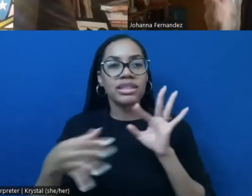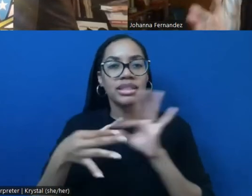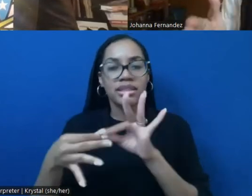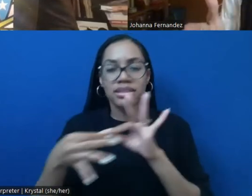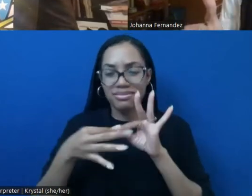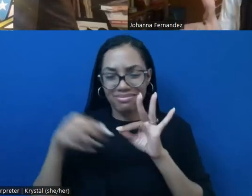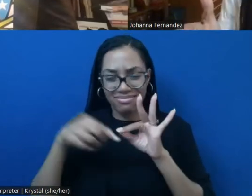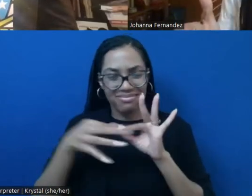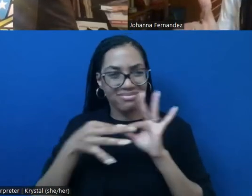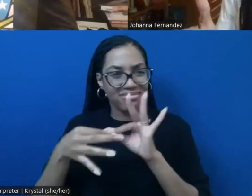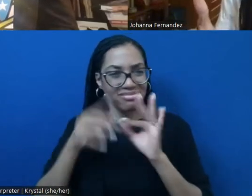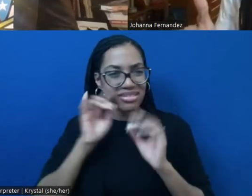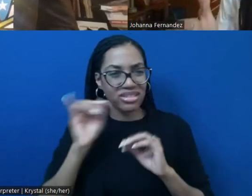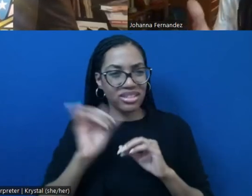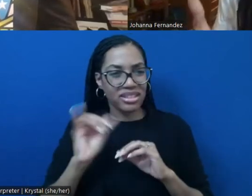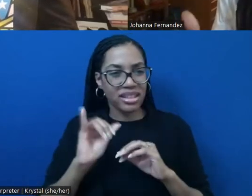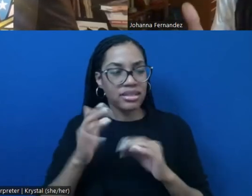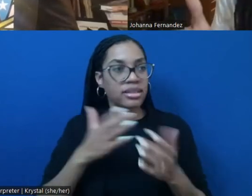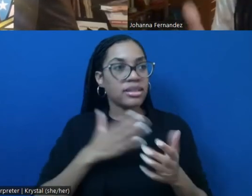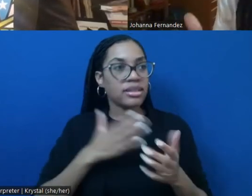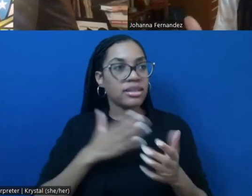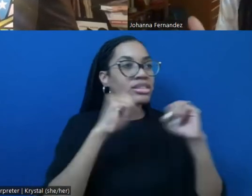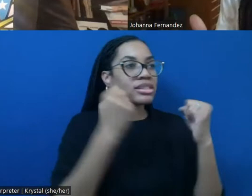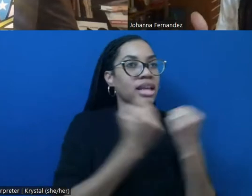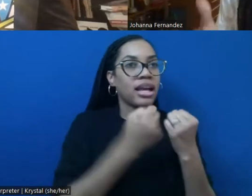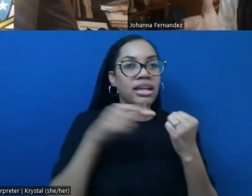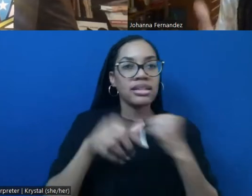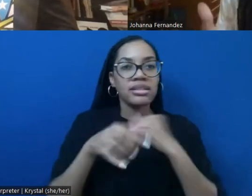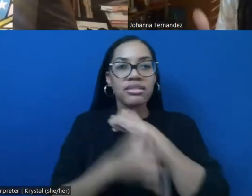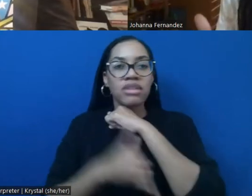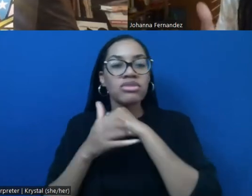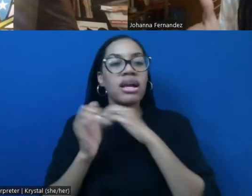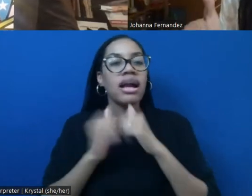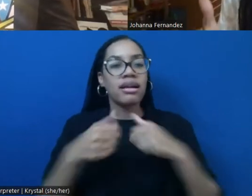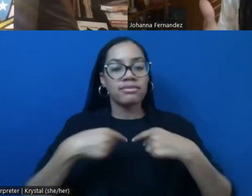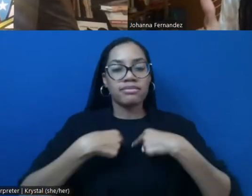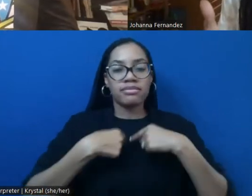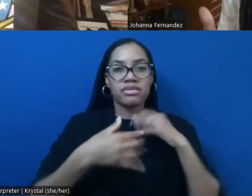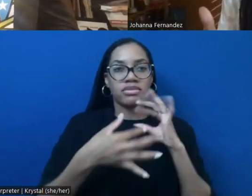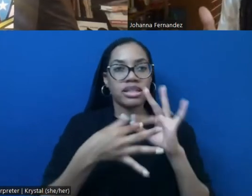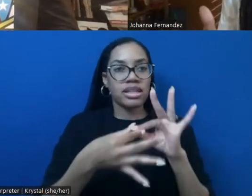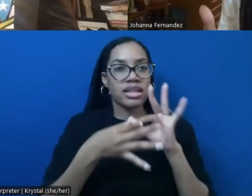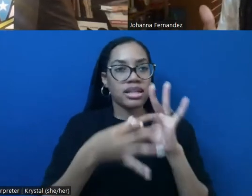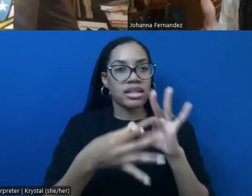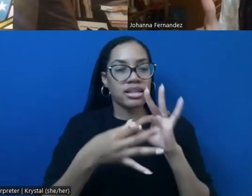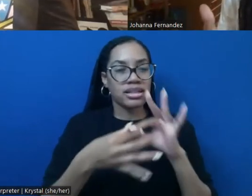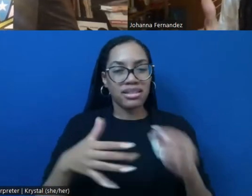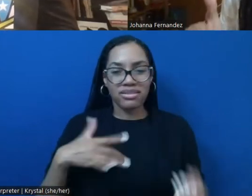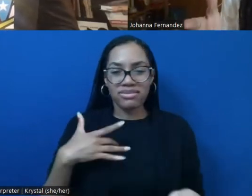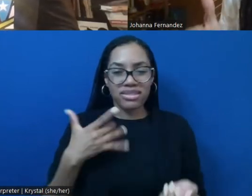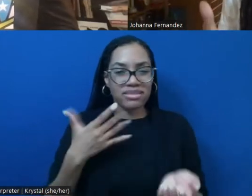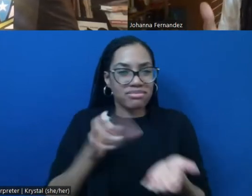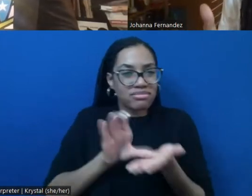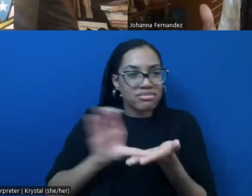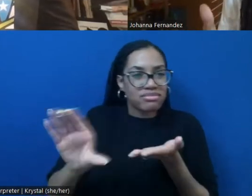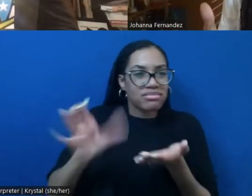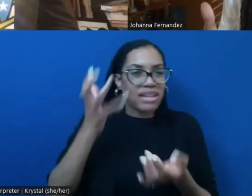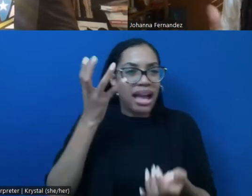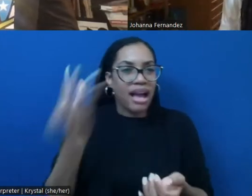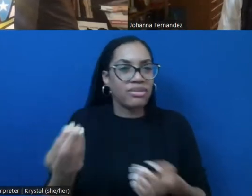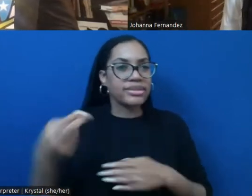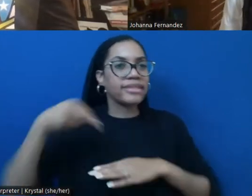What's my relationship to this society and to this country? And why am I on the outside? And what am I going to do about